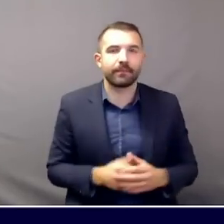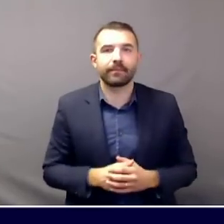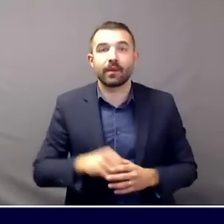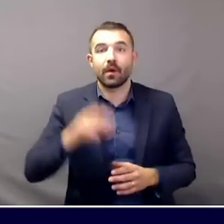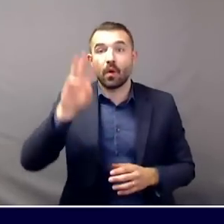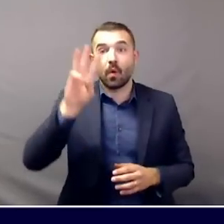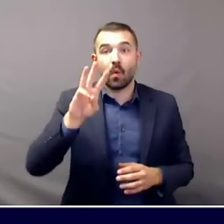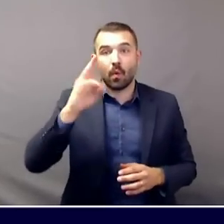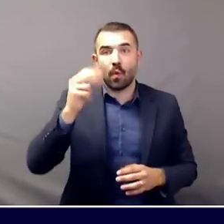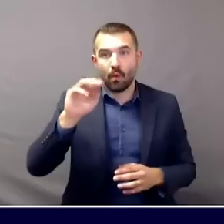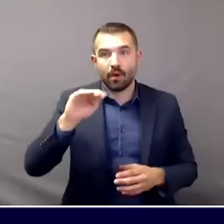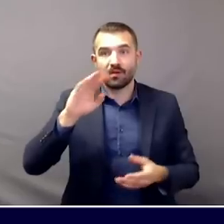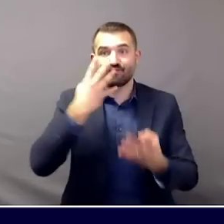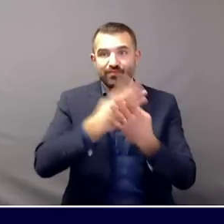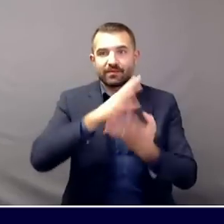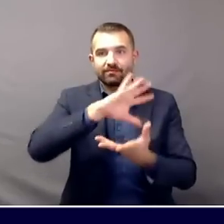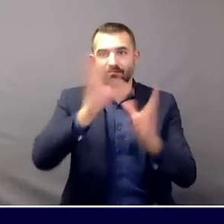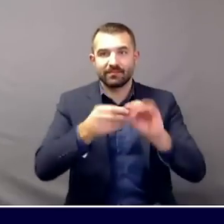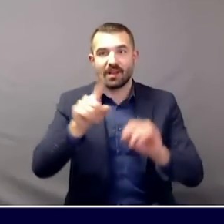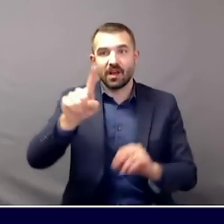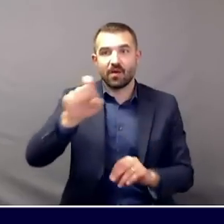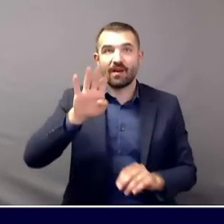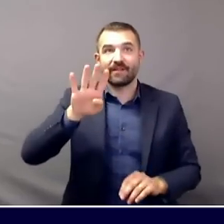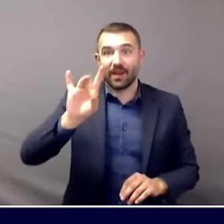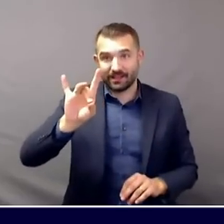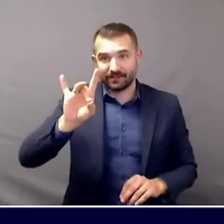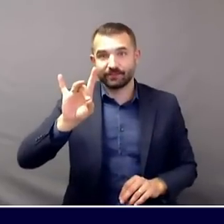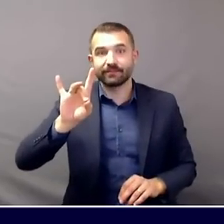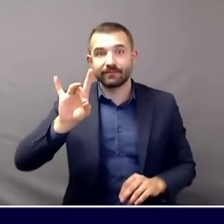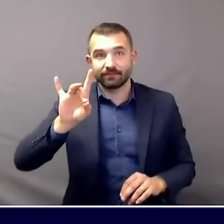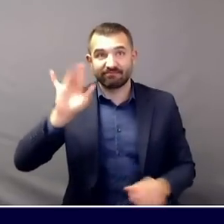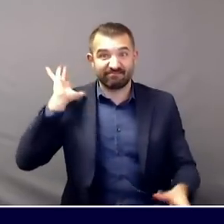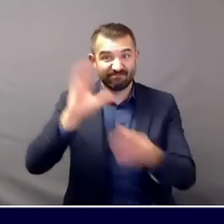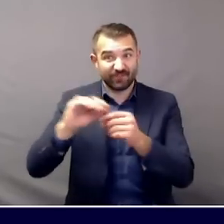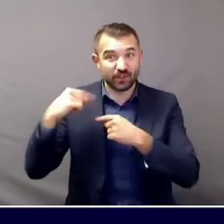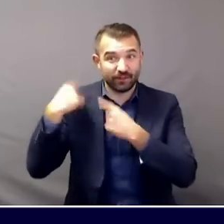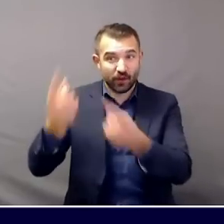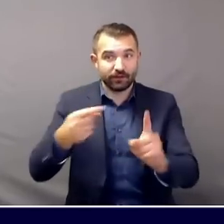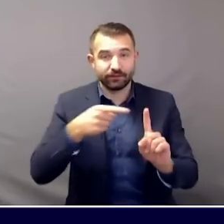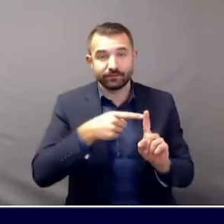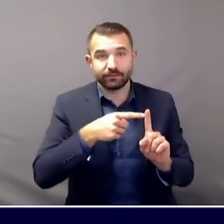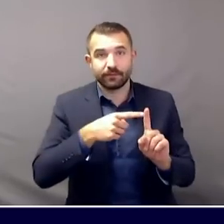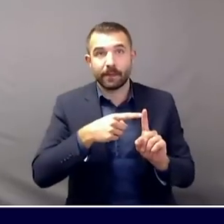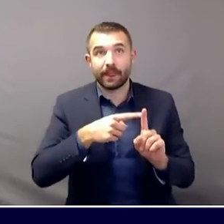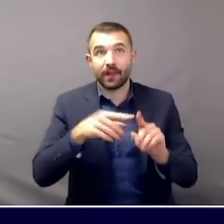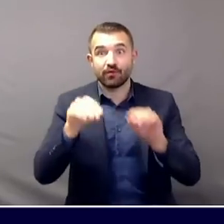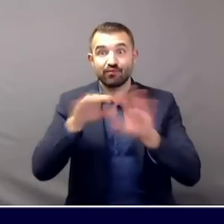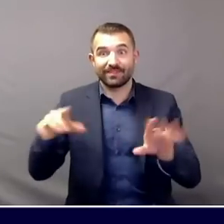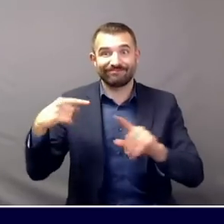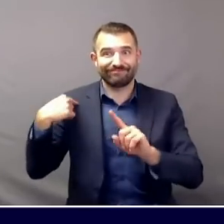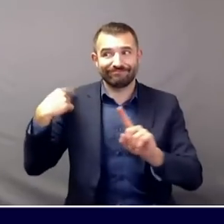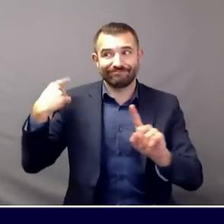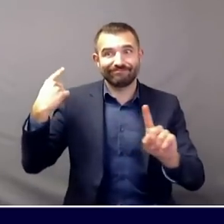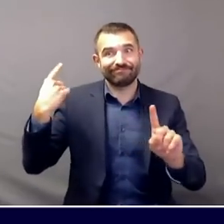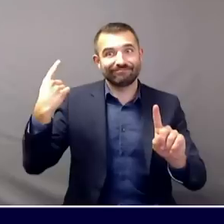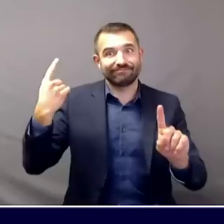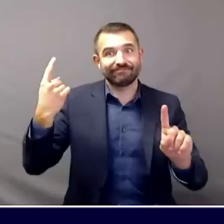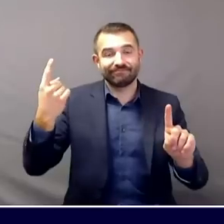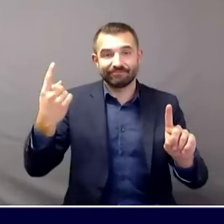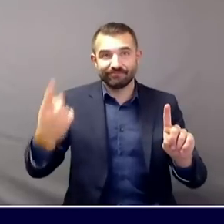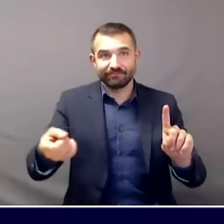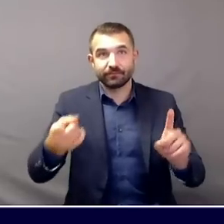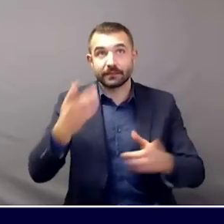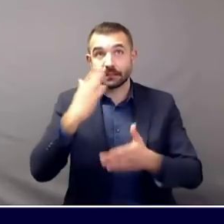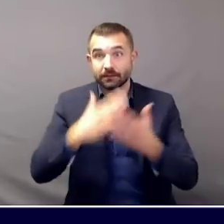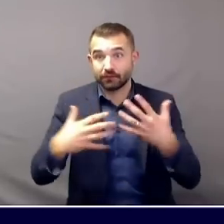But given that outbreak has been ongoing for a while, I think it's also important to note just sort of where things are with respect to the